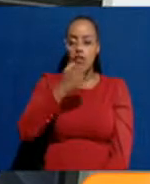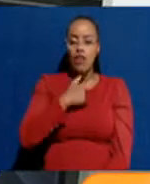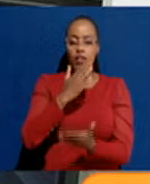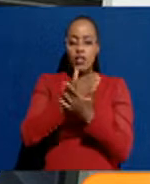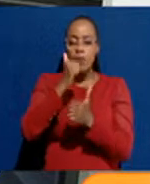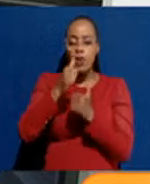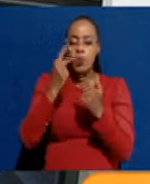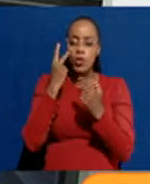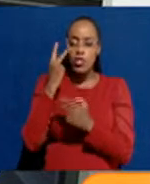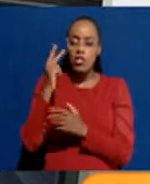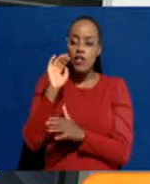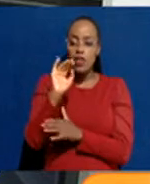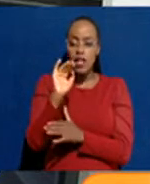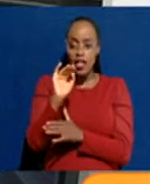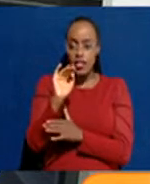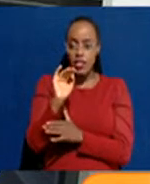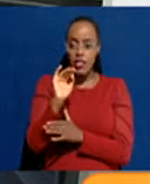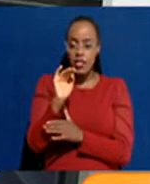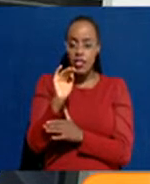to look at and ask